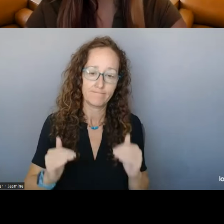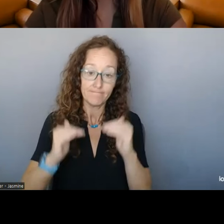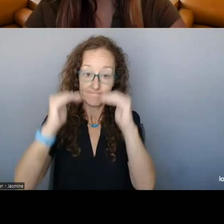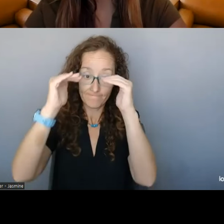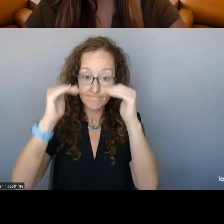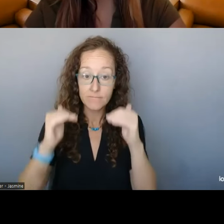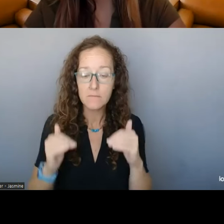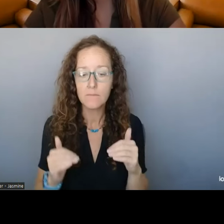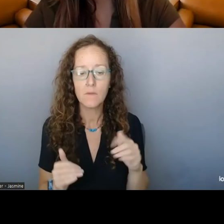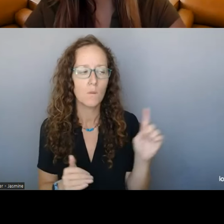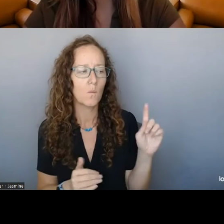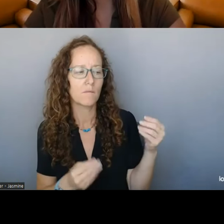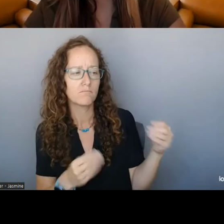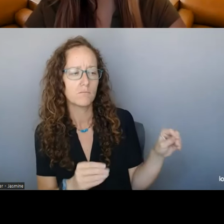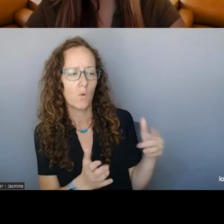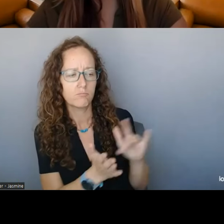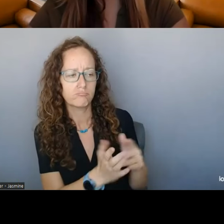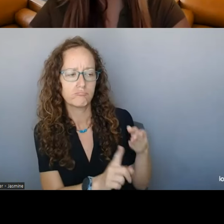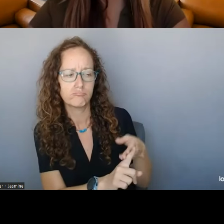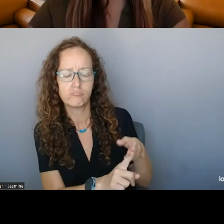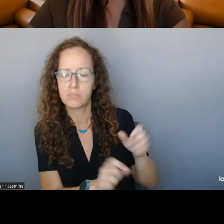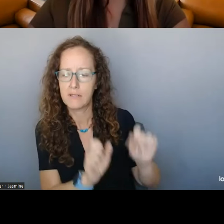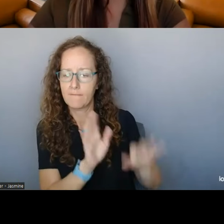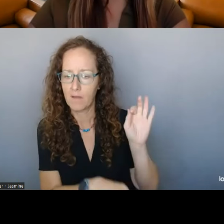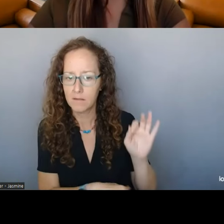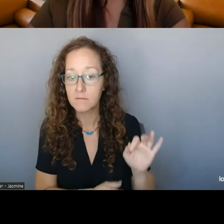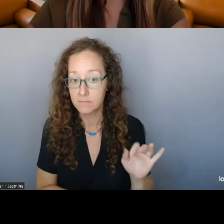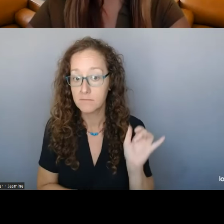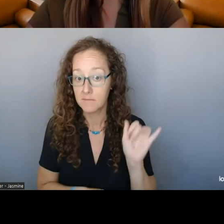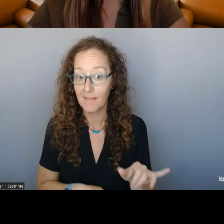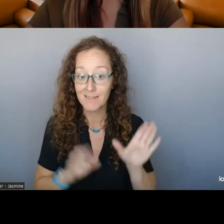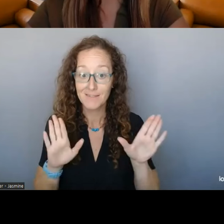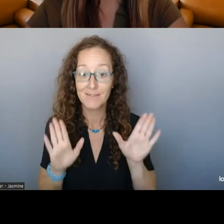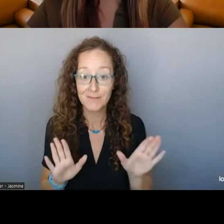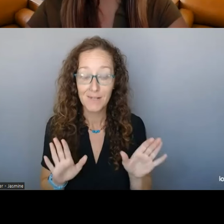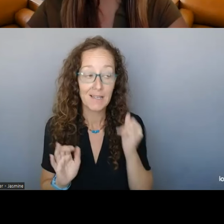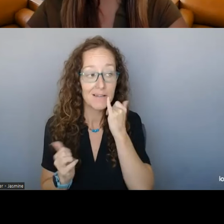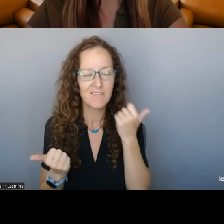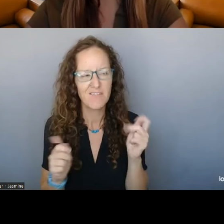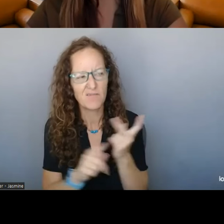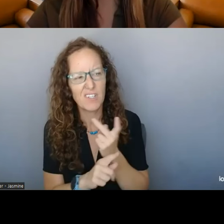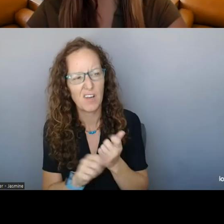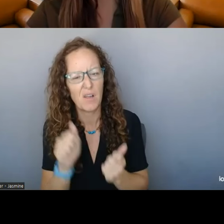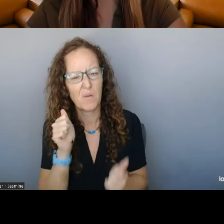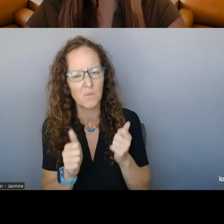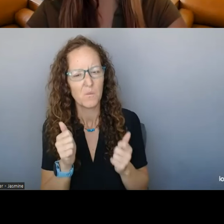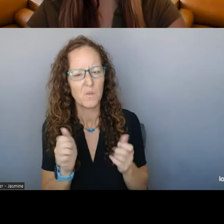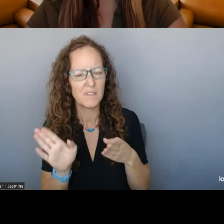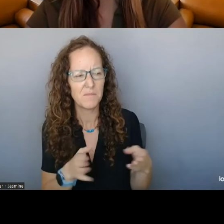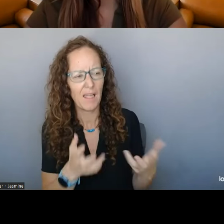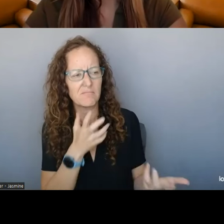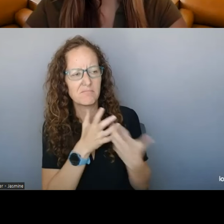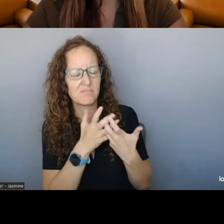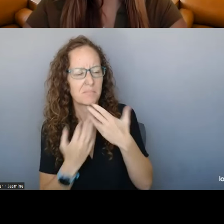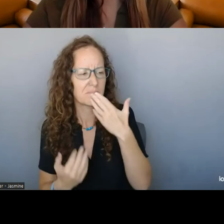at what pharmacies they might be available. So it's a really great tool to use when you're trying to figure out what the best plan for you might